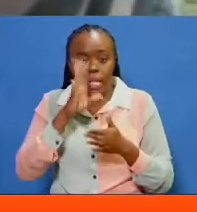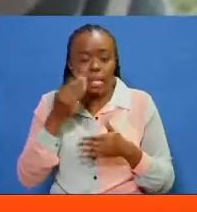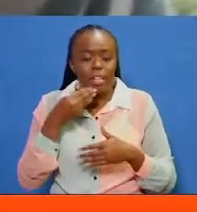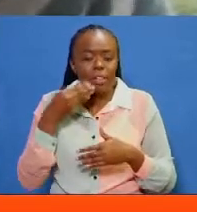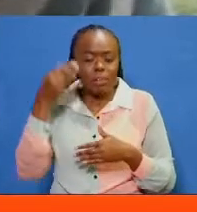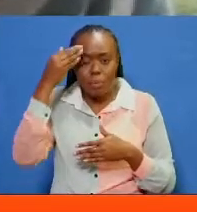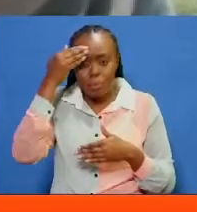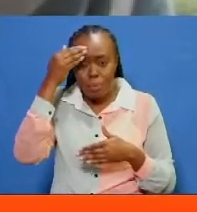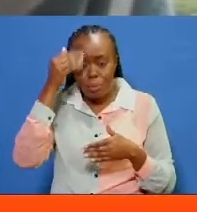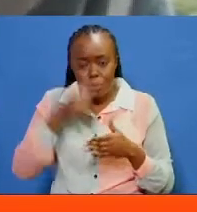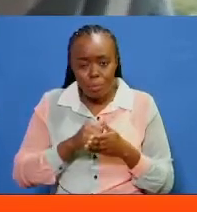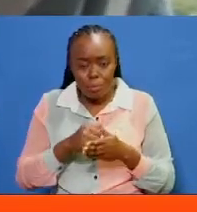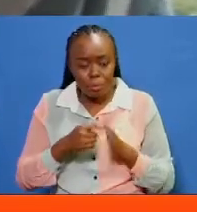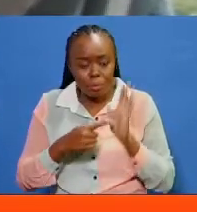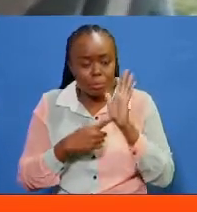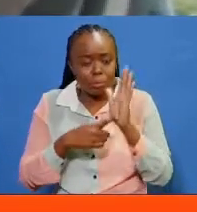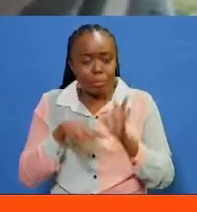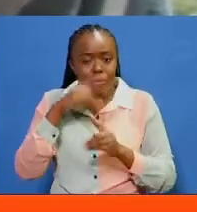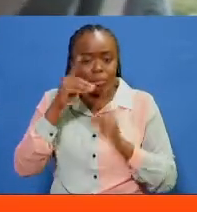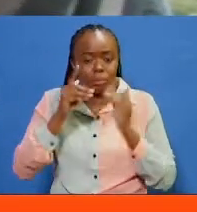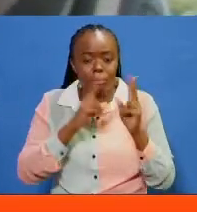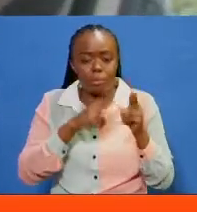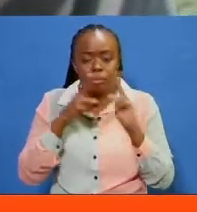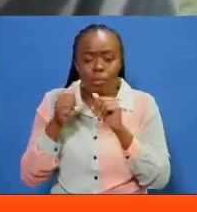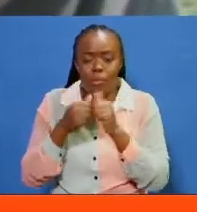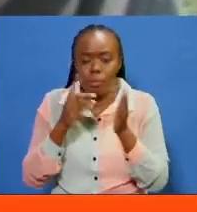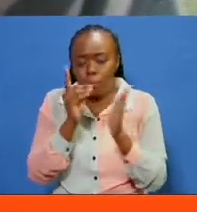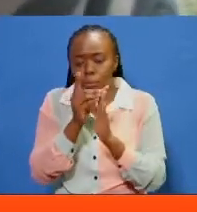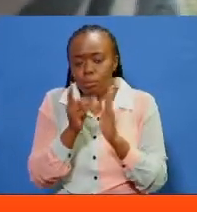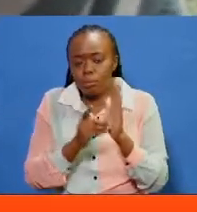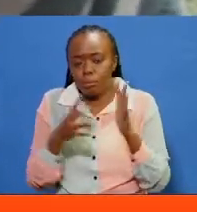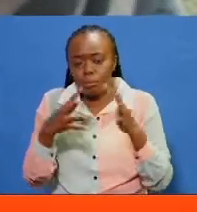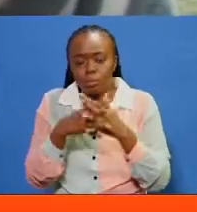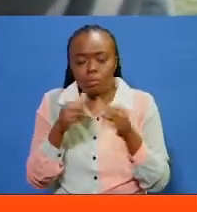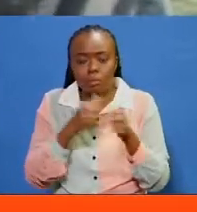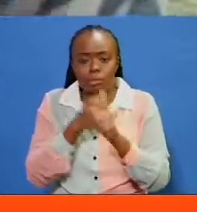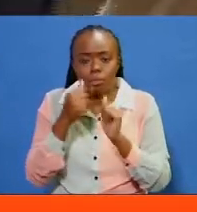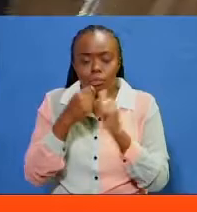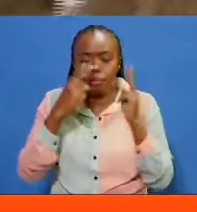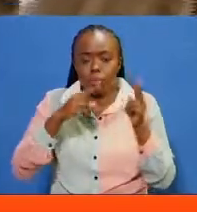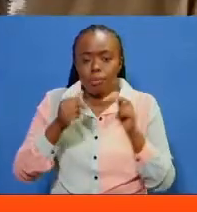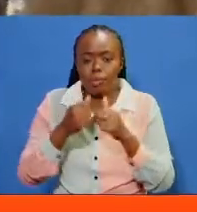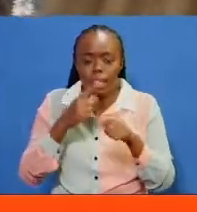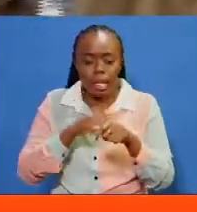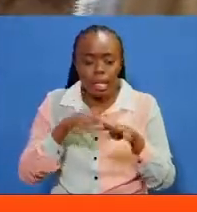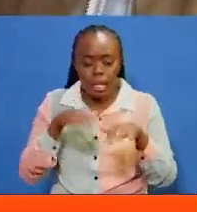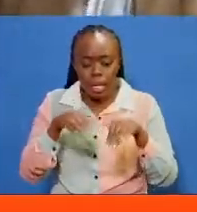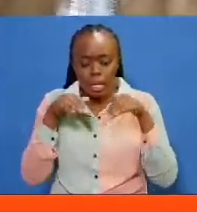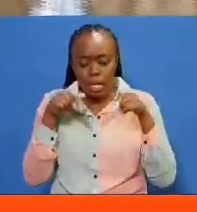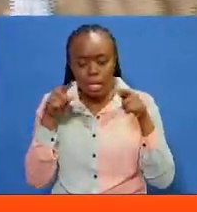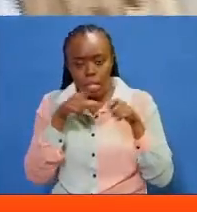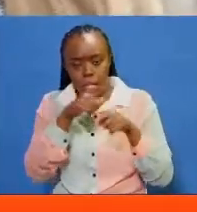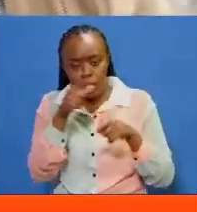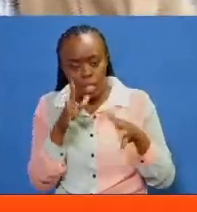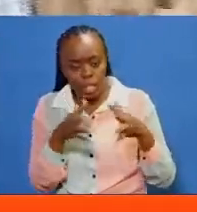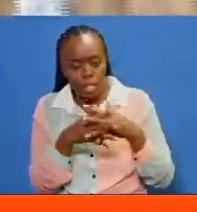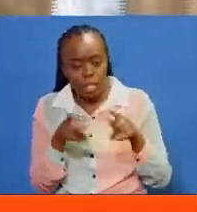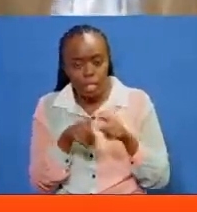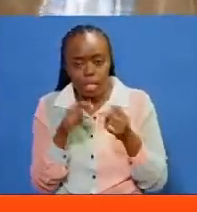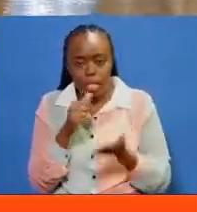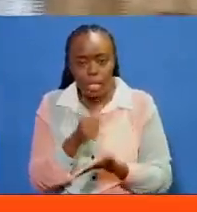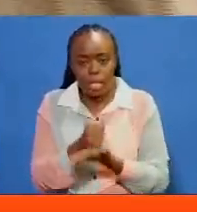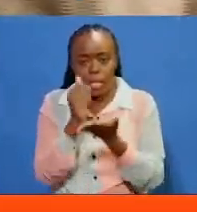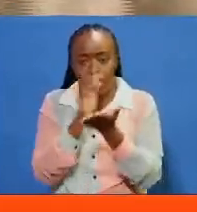heads. Detectives are in pursuit of the rest of the gang as Olemongai remains in custody to assist with